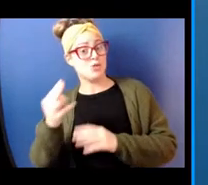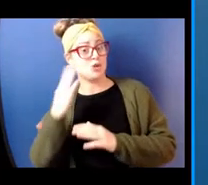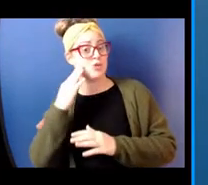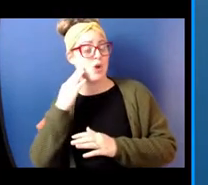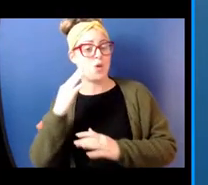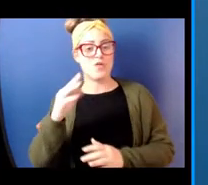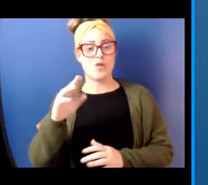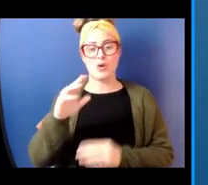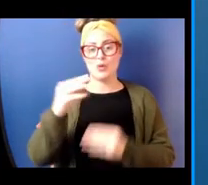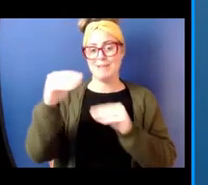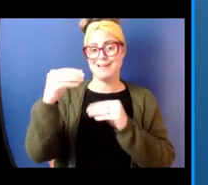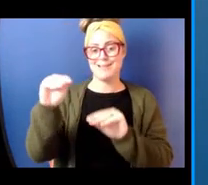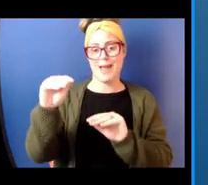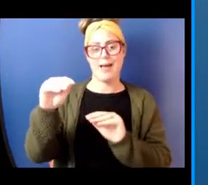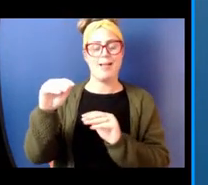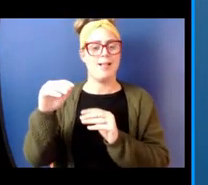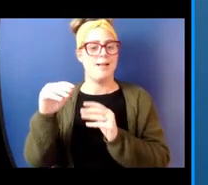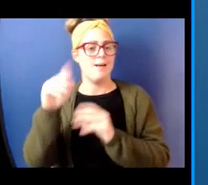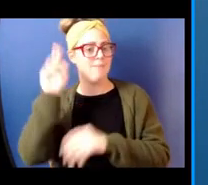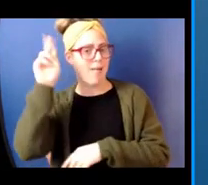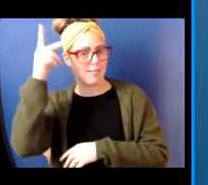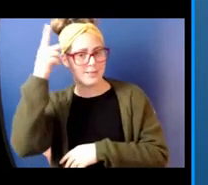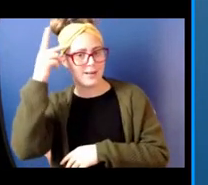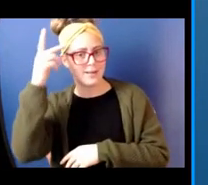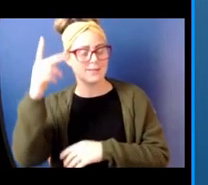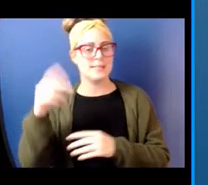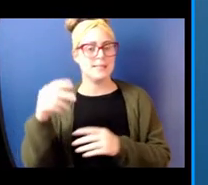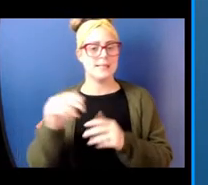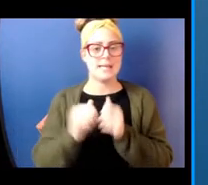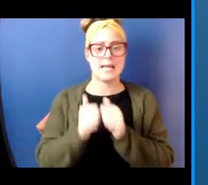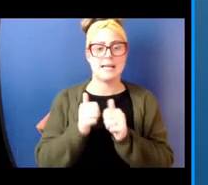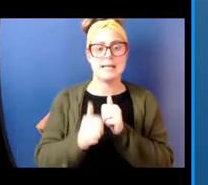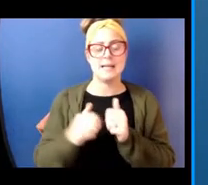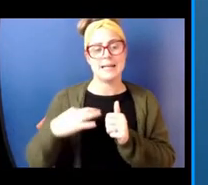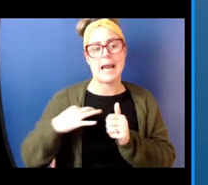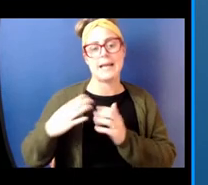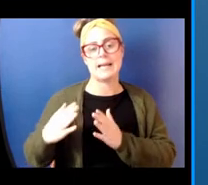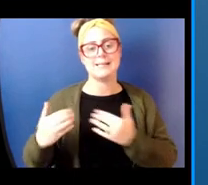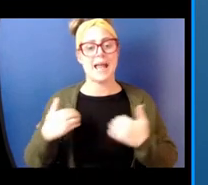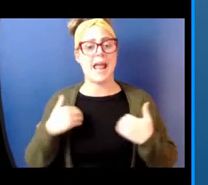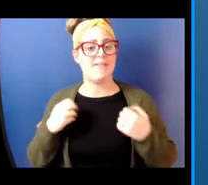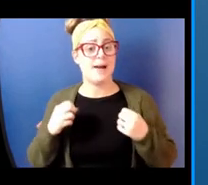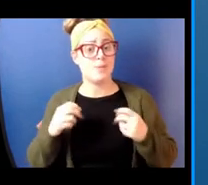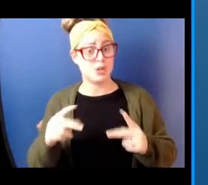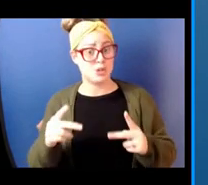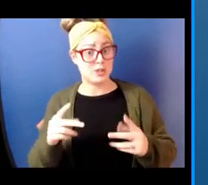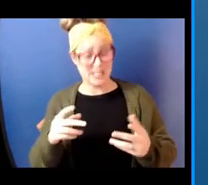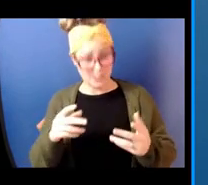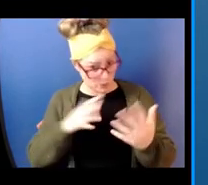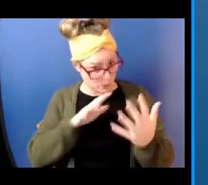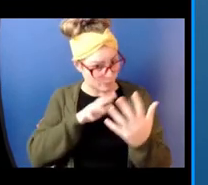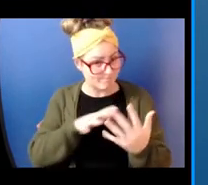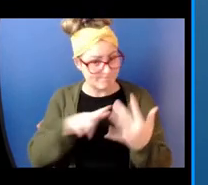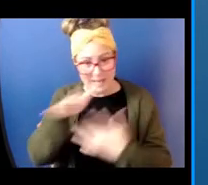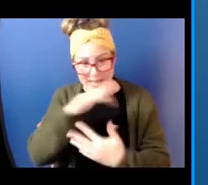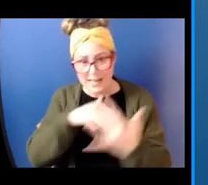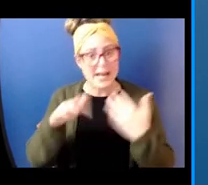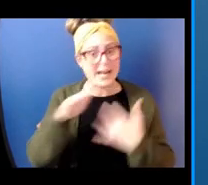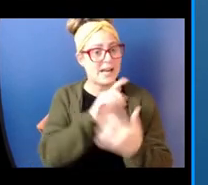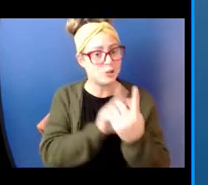candidates having the opportunity to engage the electorate face to face